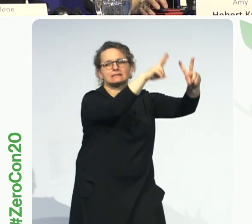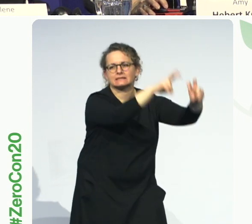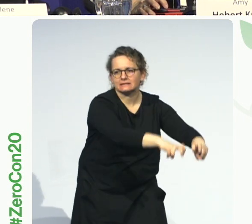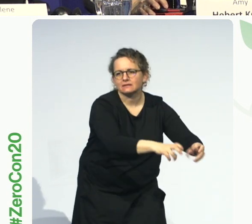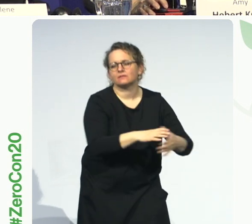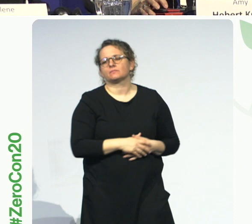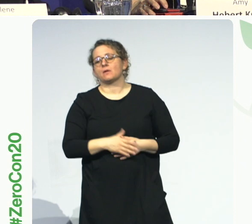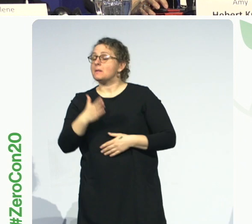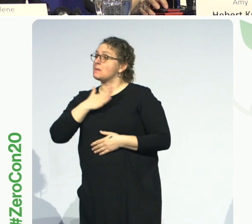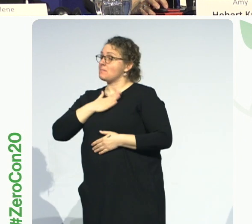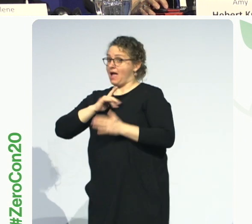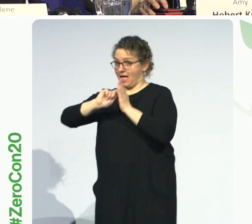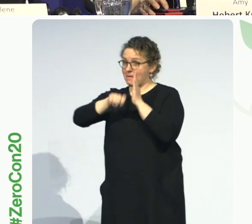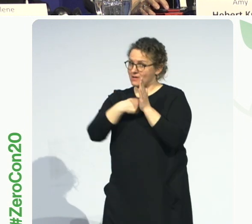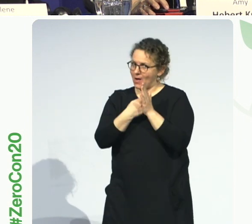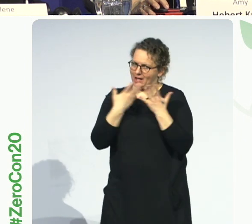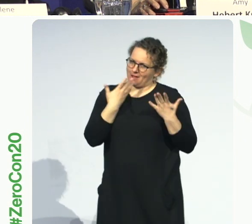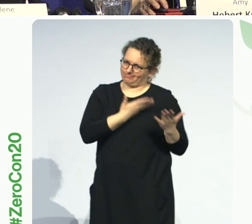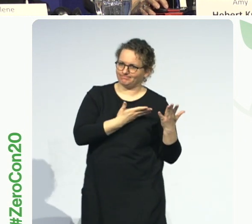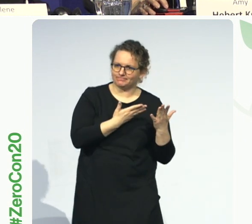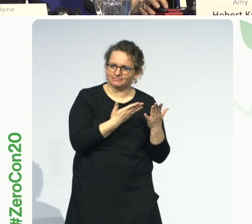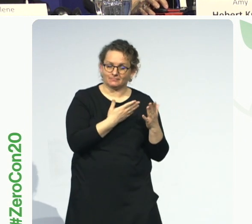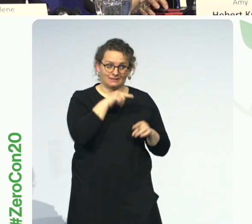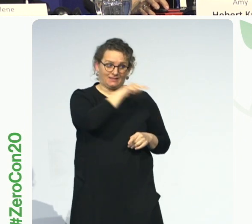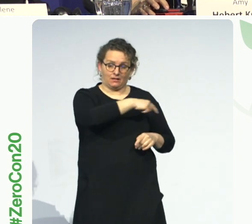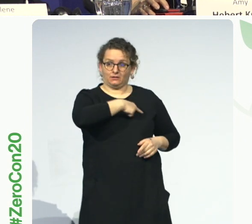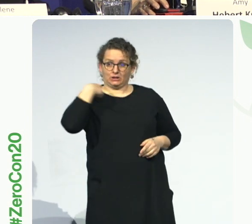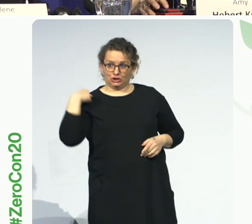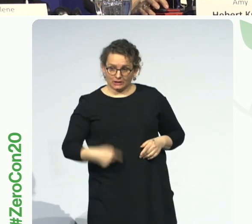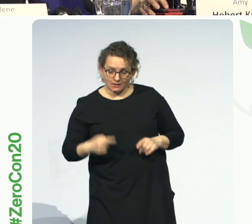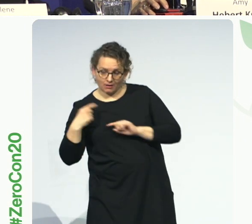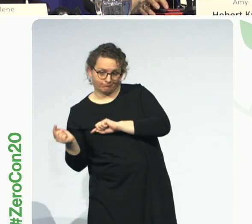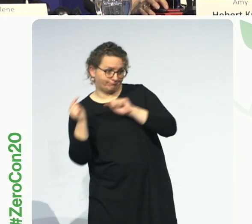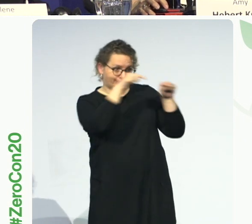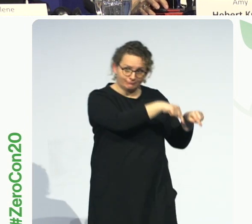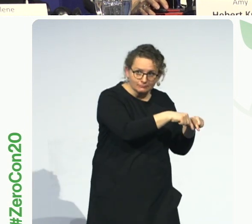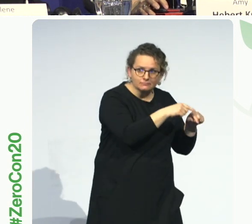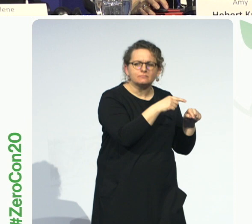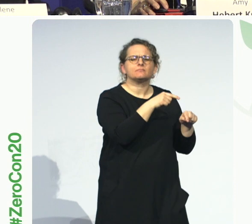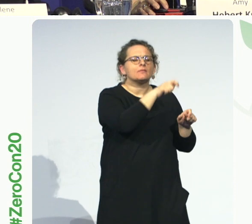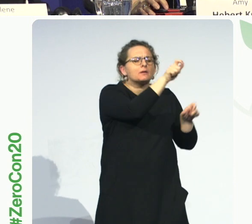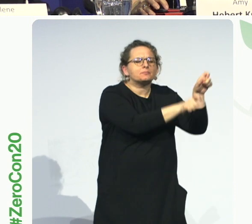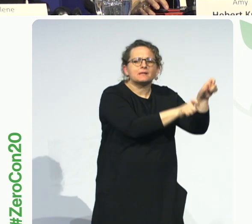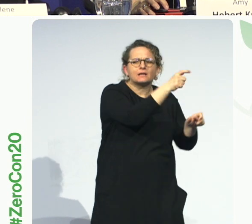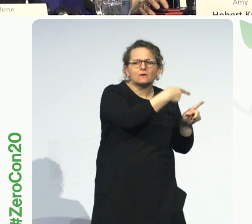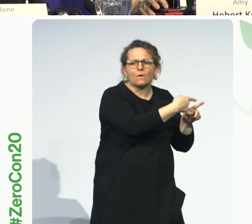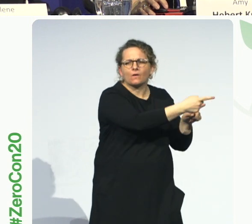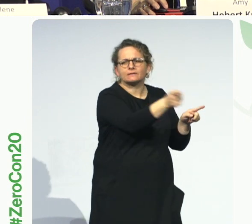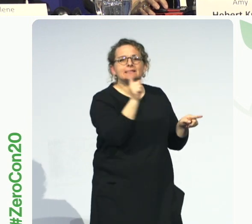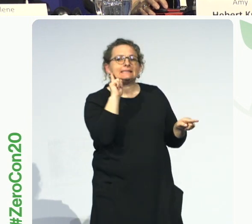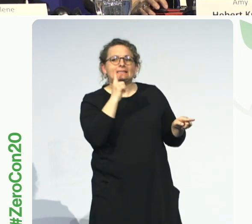looking for deaf Chinese interns who could work in schools for the deaf in the United